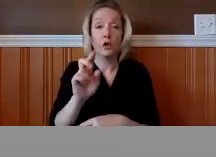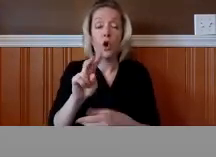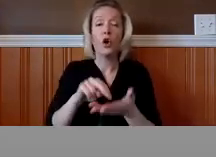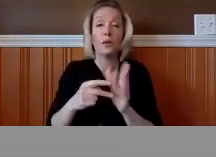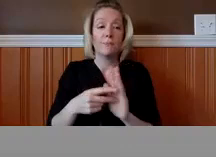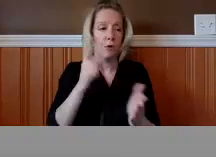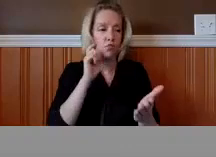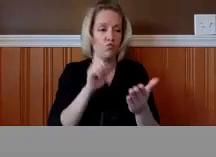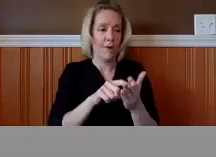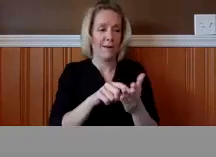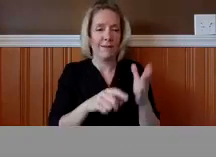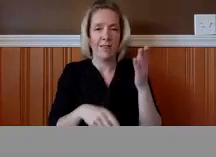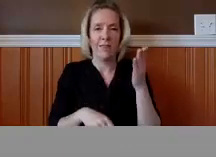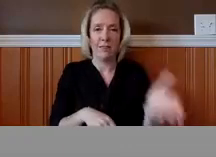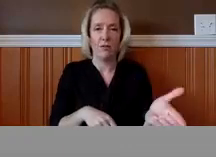there.